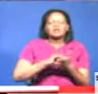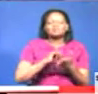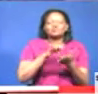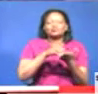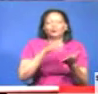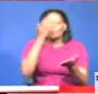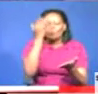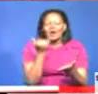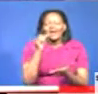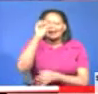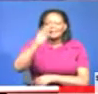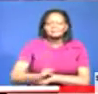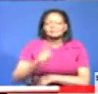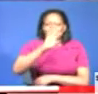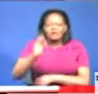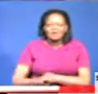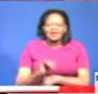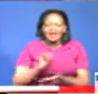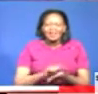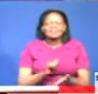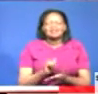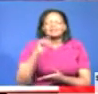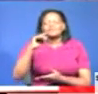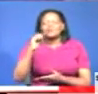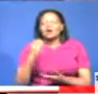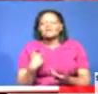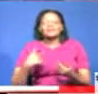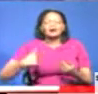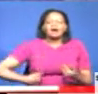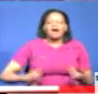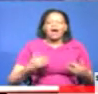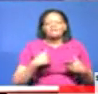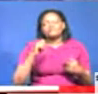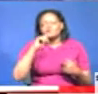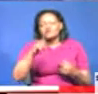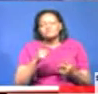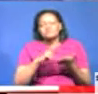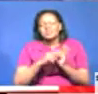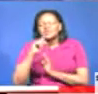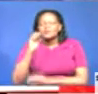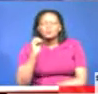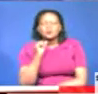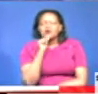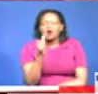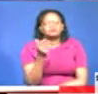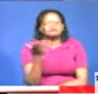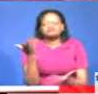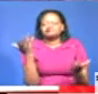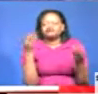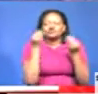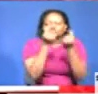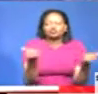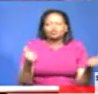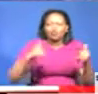countries like South Africa that has gone fully GMO are still facing hunger? So GMO is not the solution to